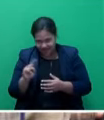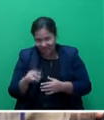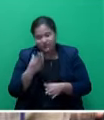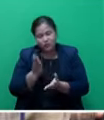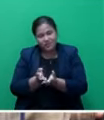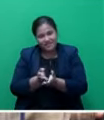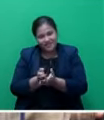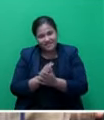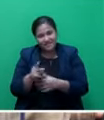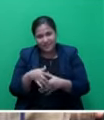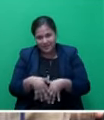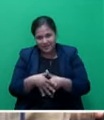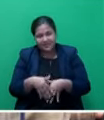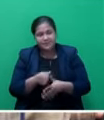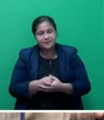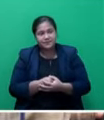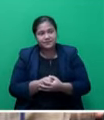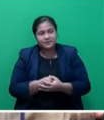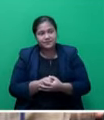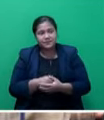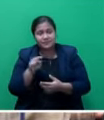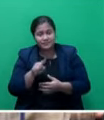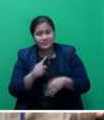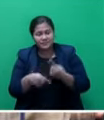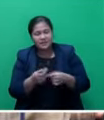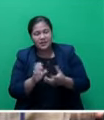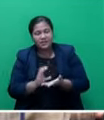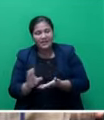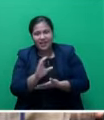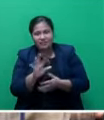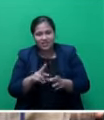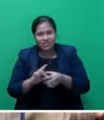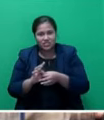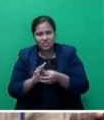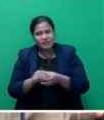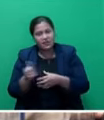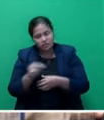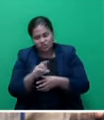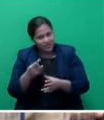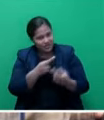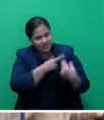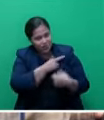not itself. This must start with client relationships and being accountable to clients.